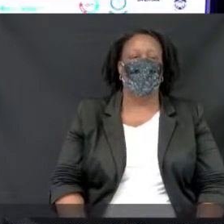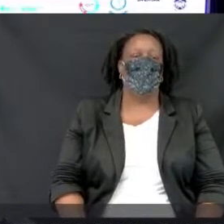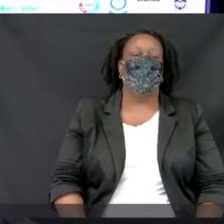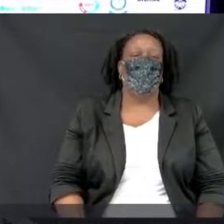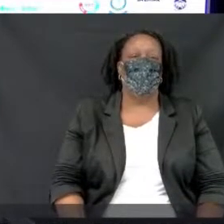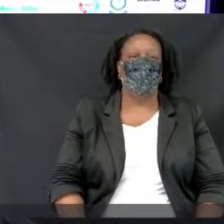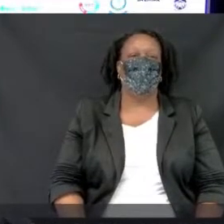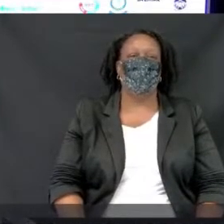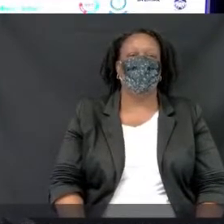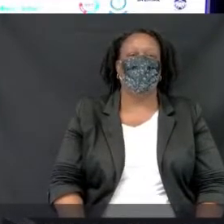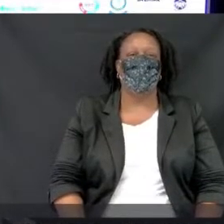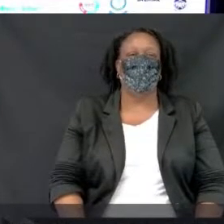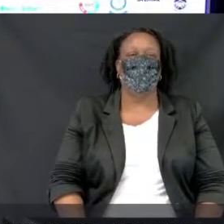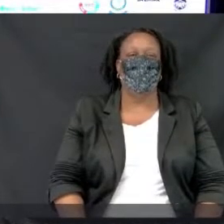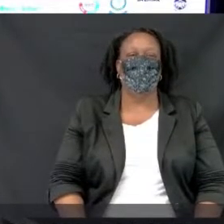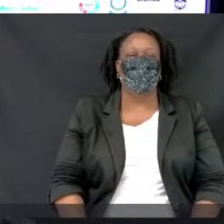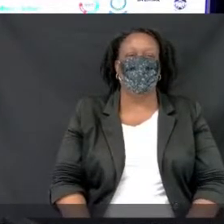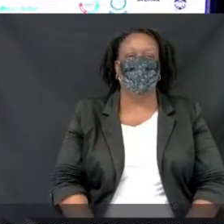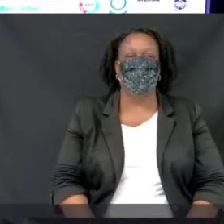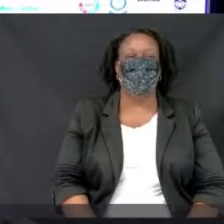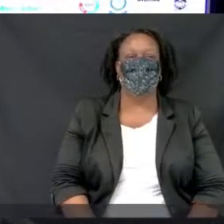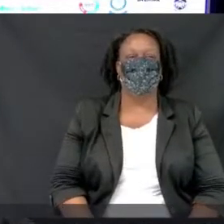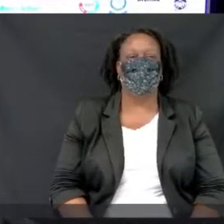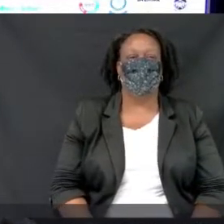John the Baptist.